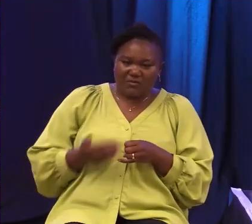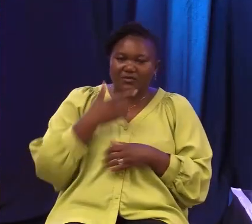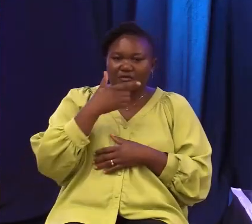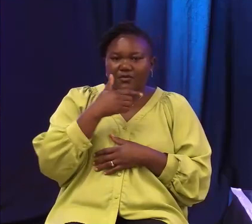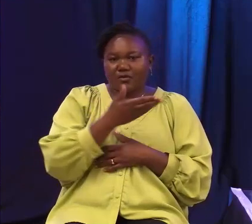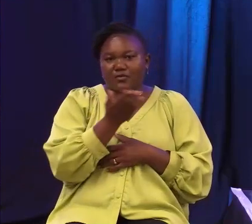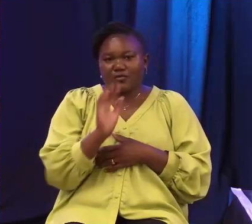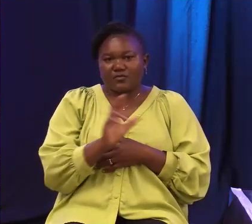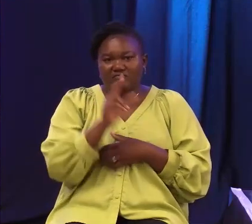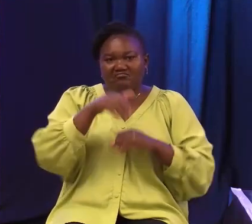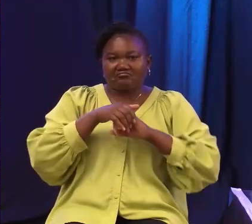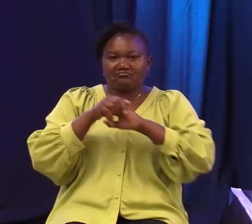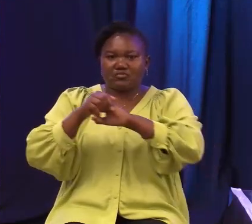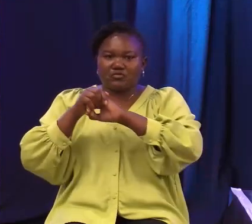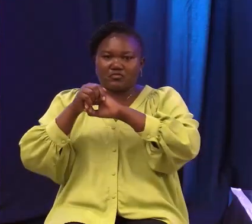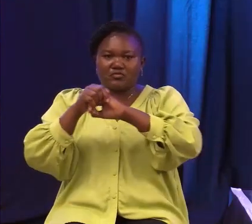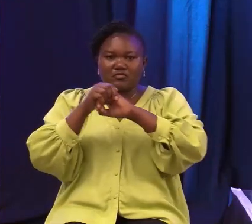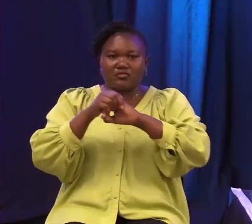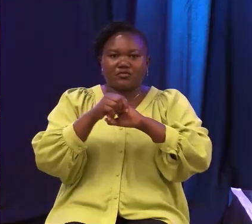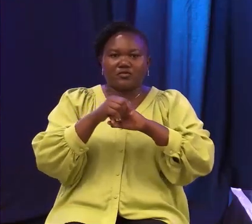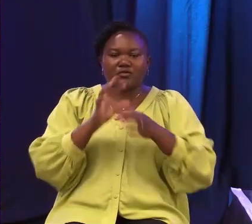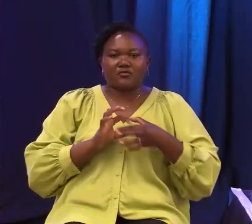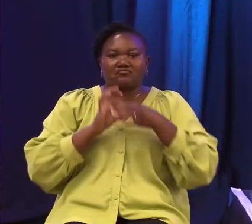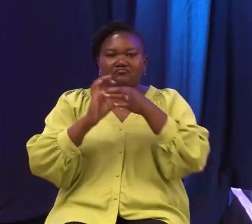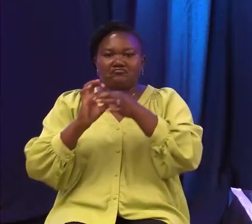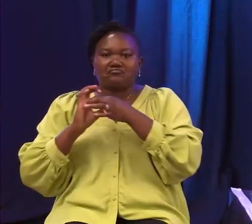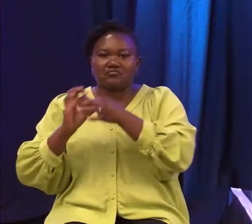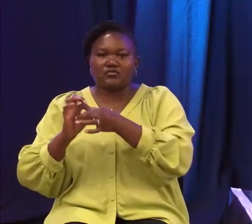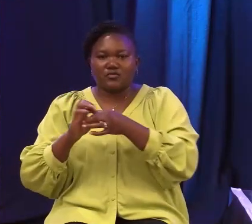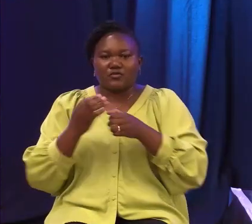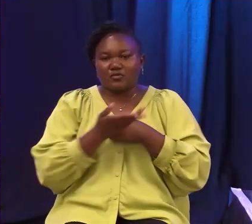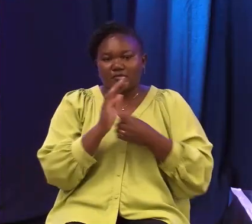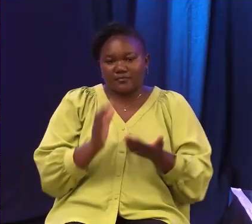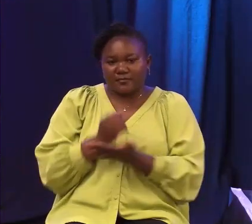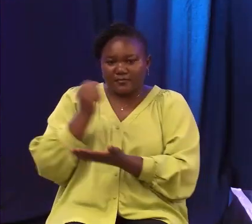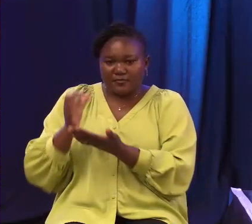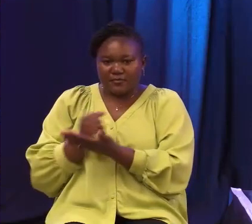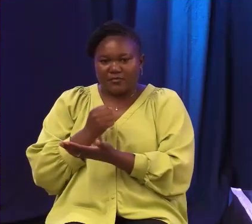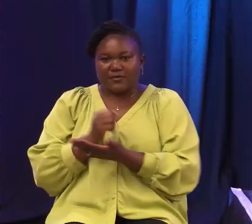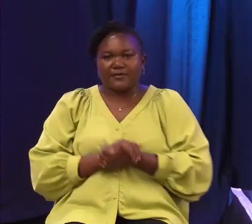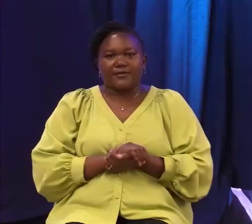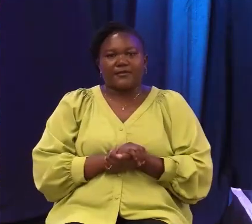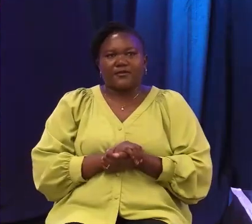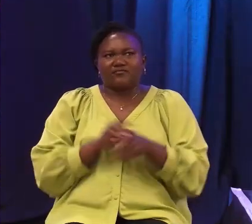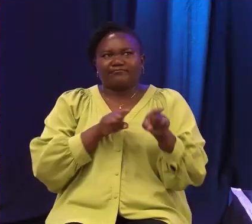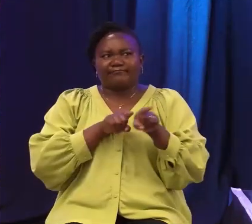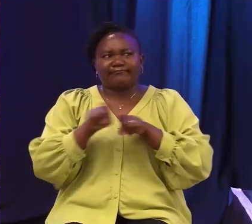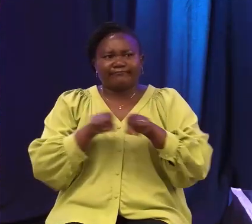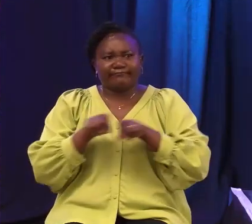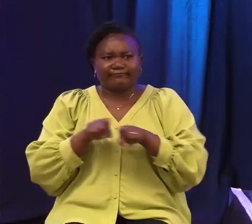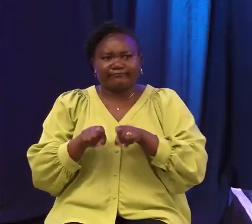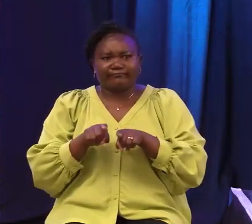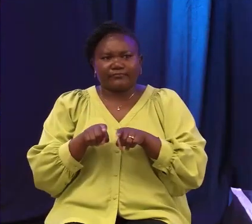our partners and congratulate the winner of the National Children's Advocate Logo Design Competition. It will